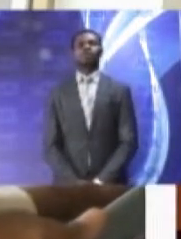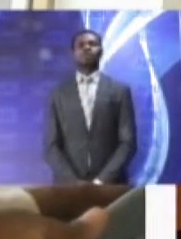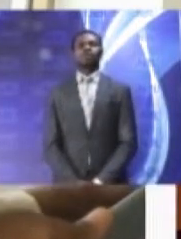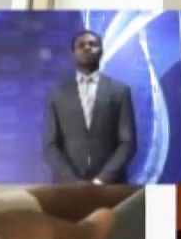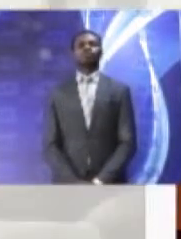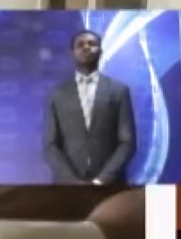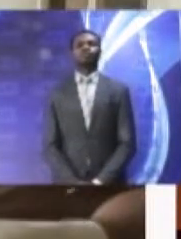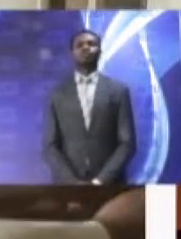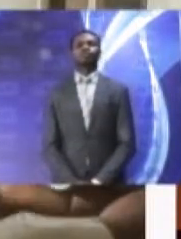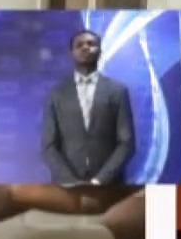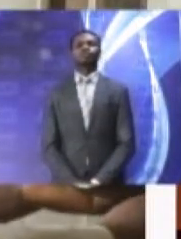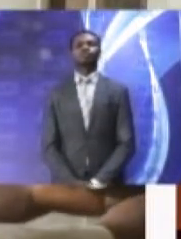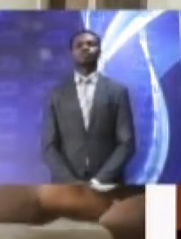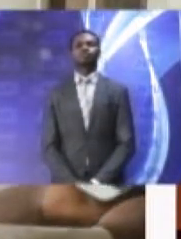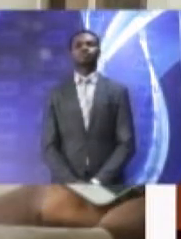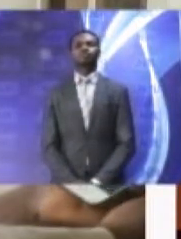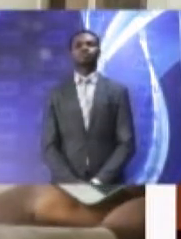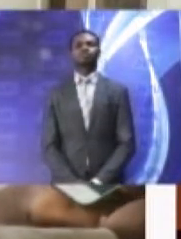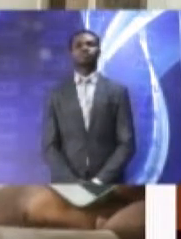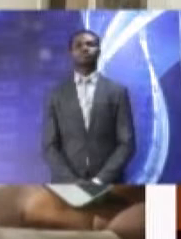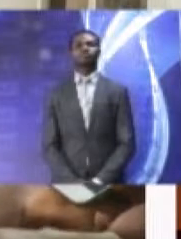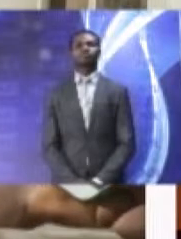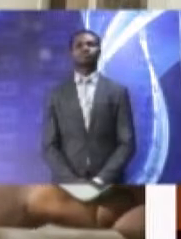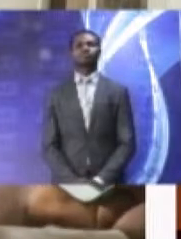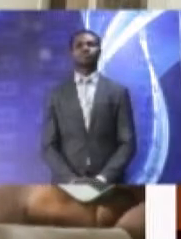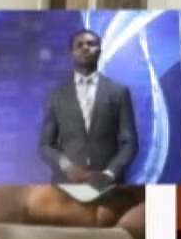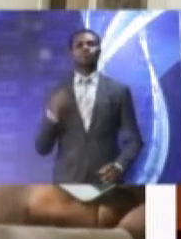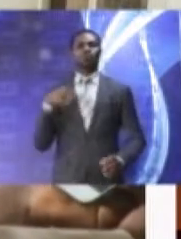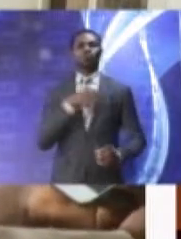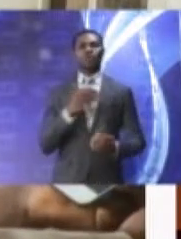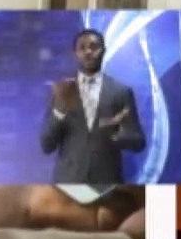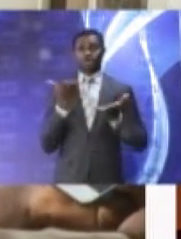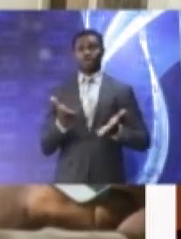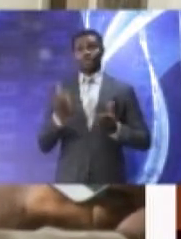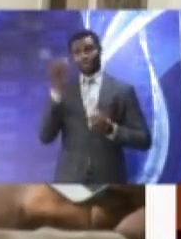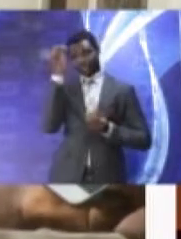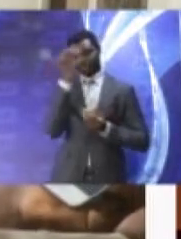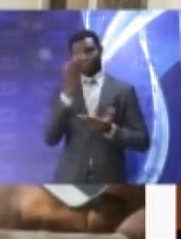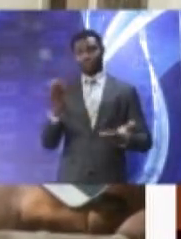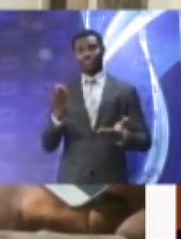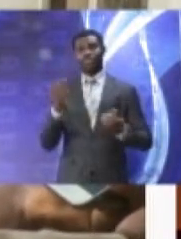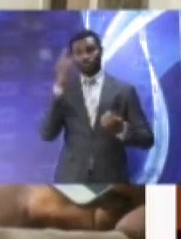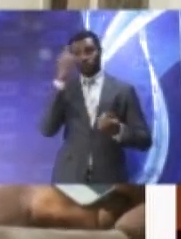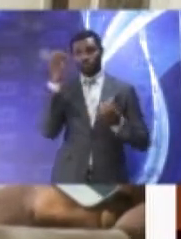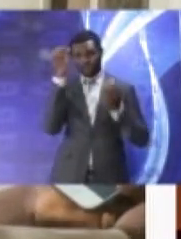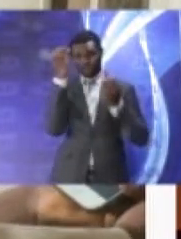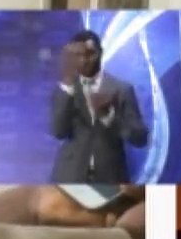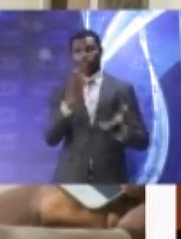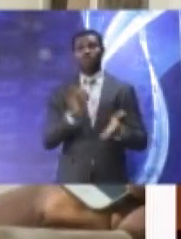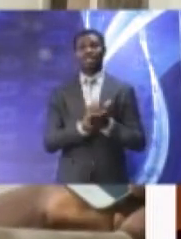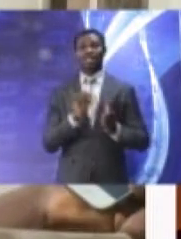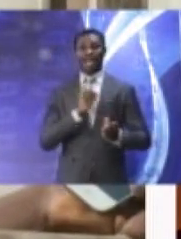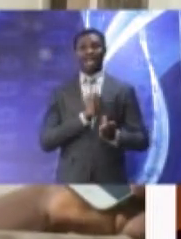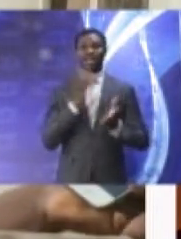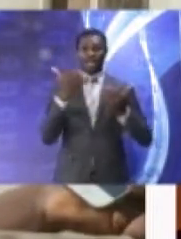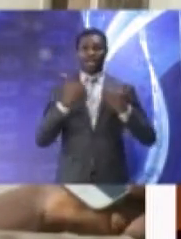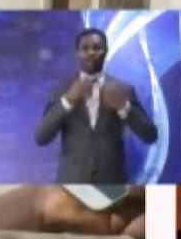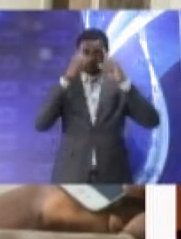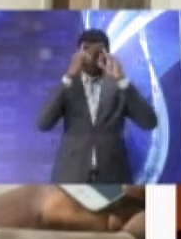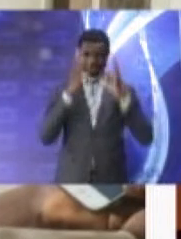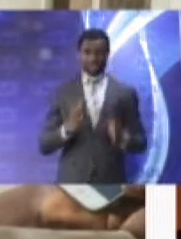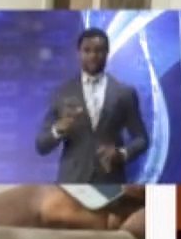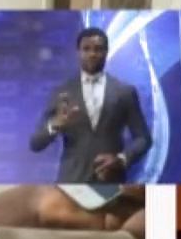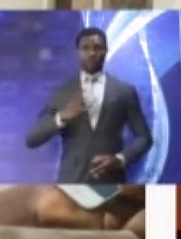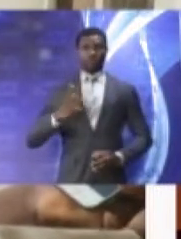Progressive Congress, I'm just here today to inform you that I have now decided formally to resign my